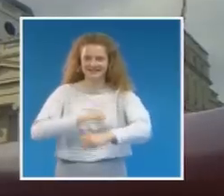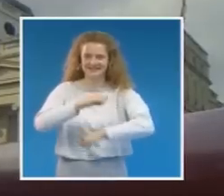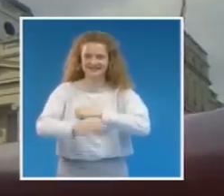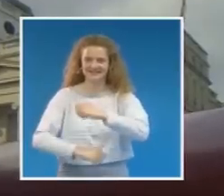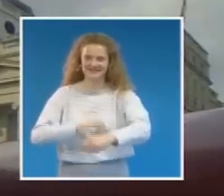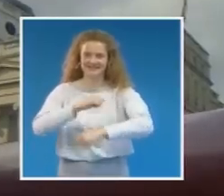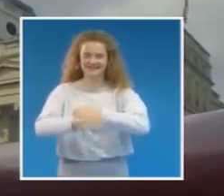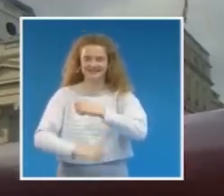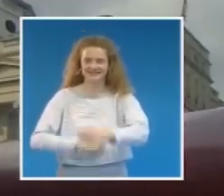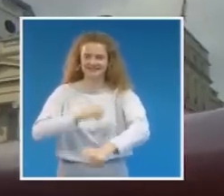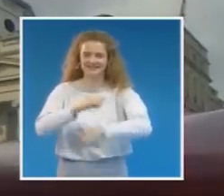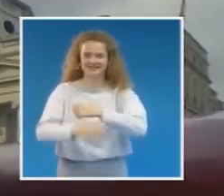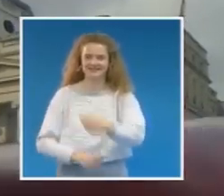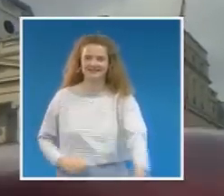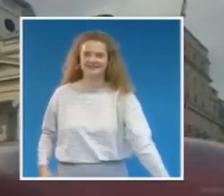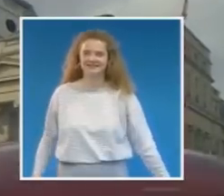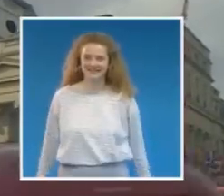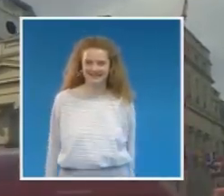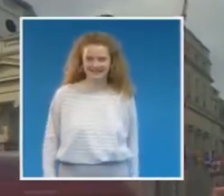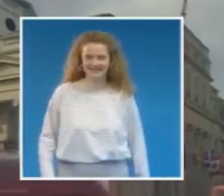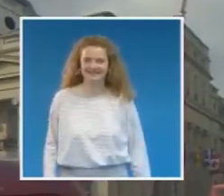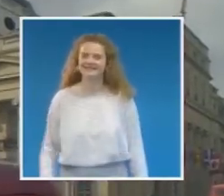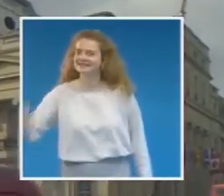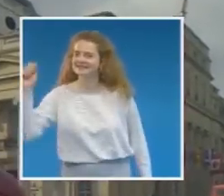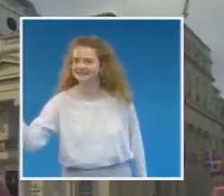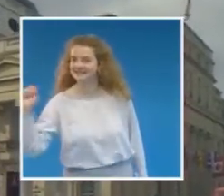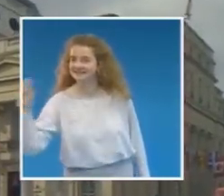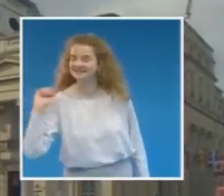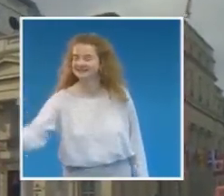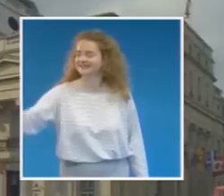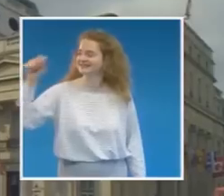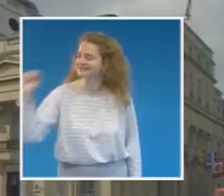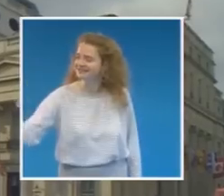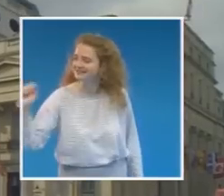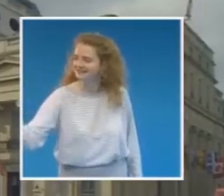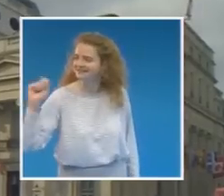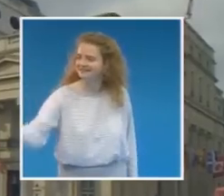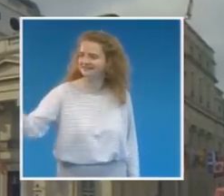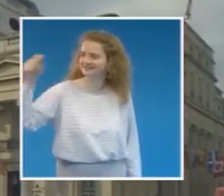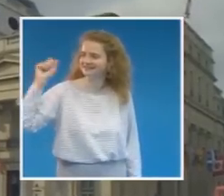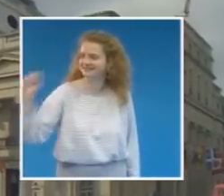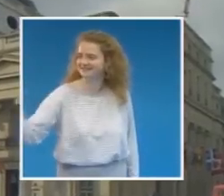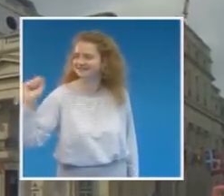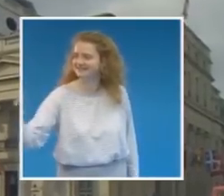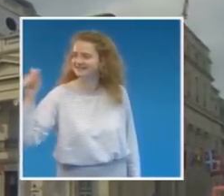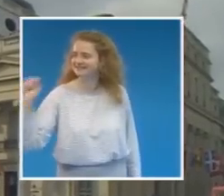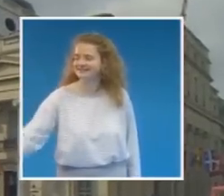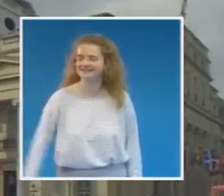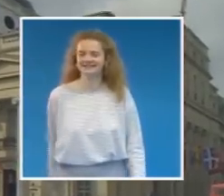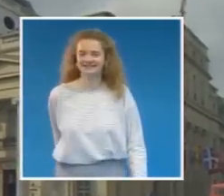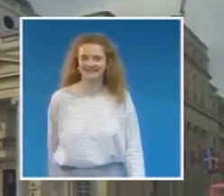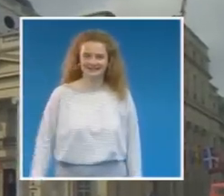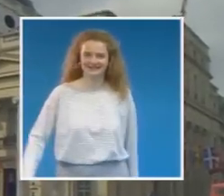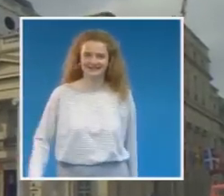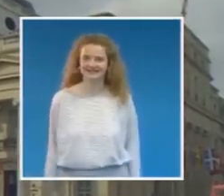round all day long. The bell on the bus goes ding, ding, ding, ding, ding, ding, ding, ding,